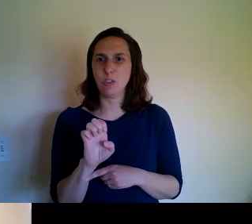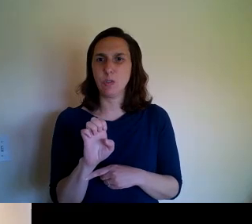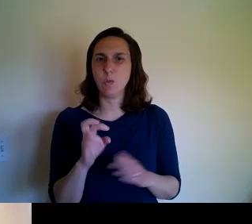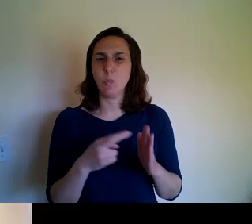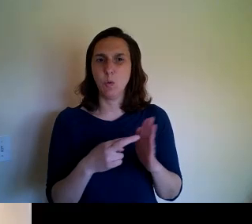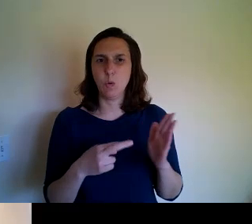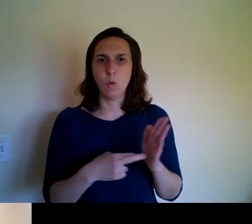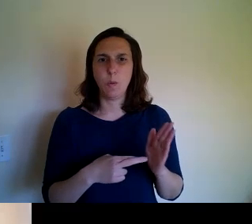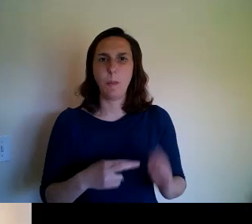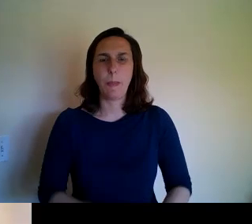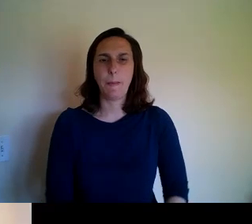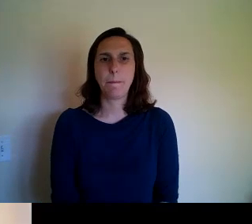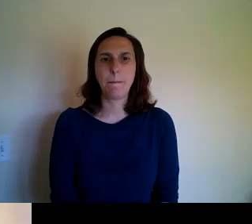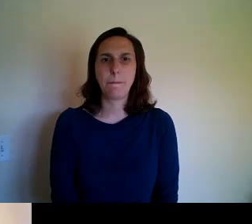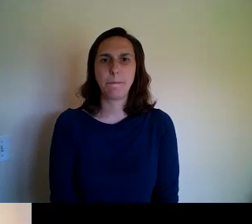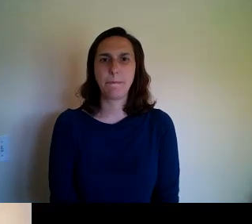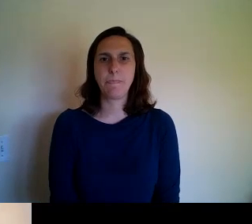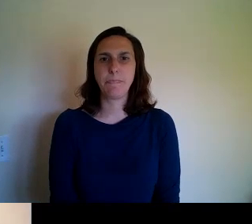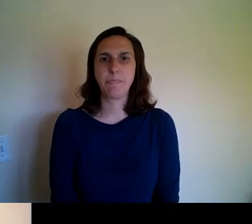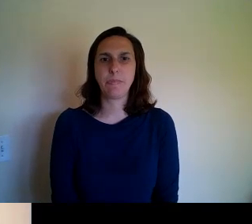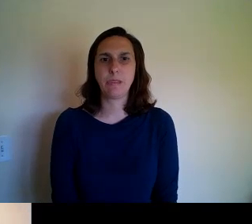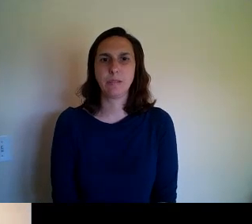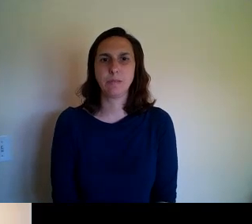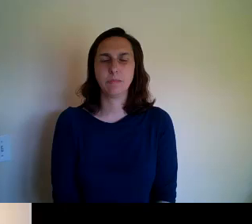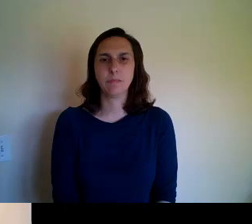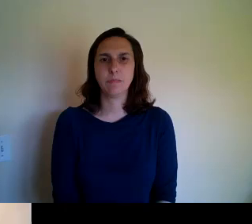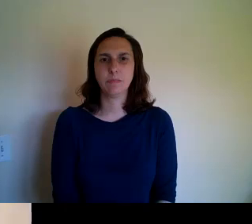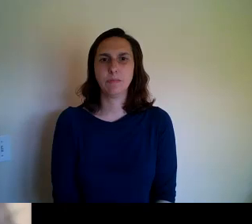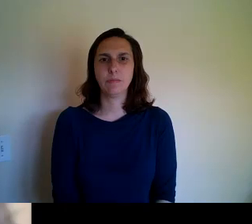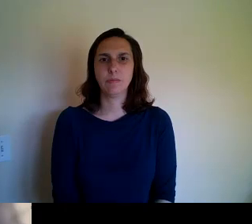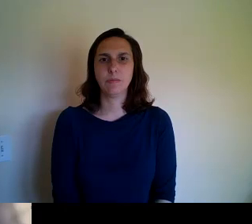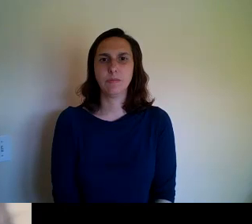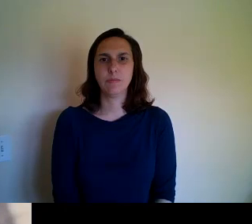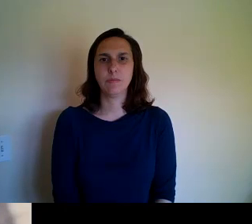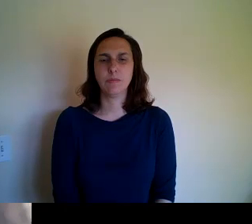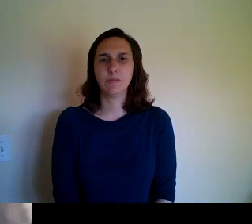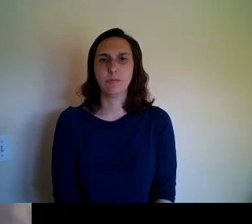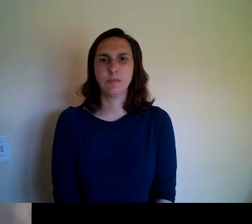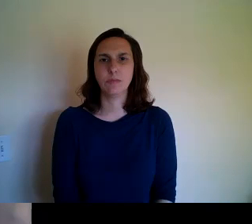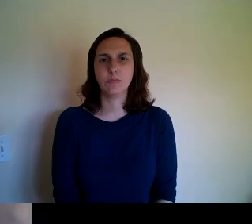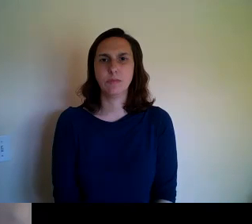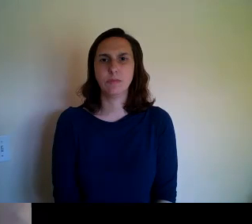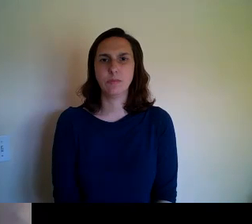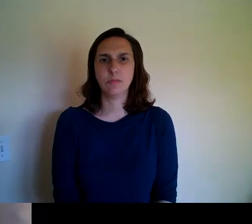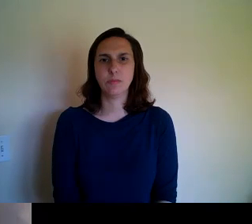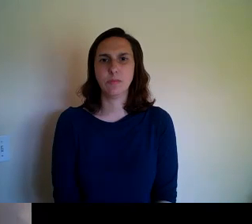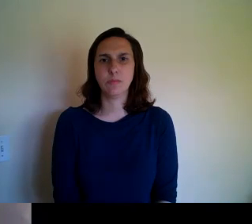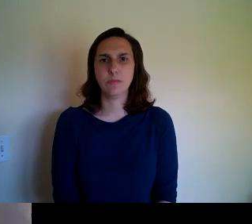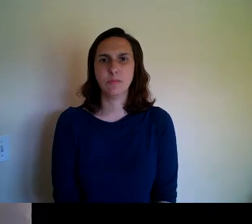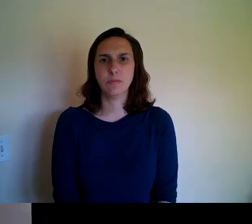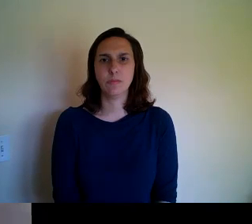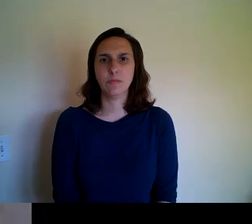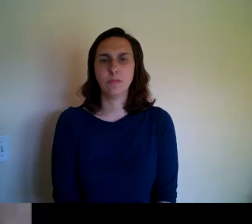base of base to a power gives you x, and some base of log